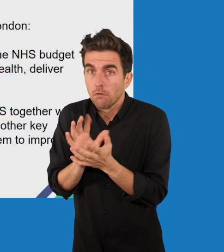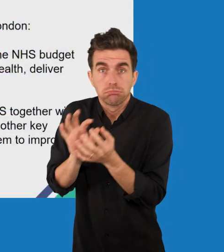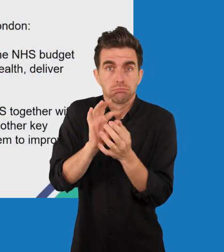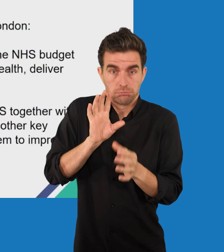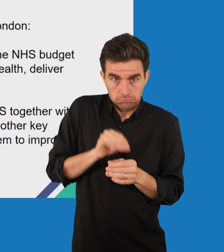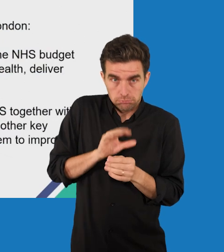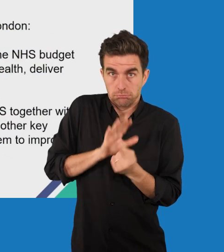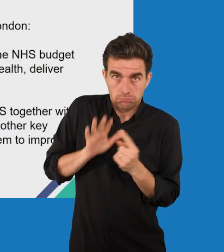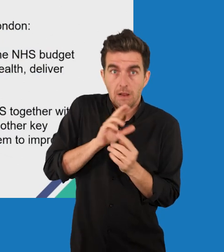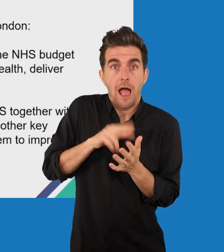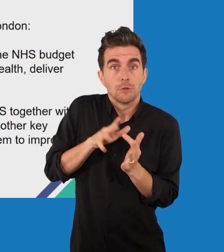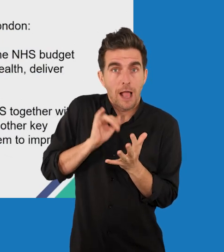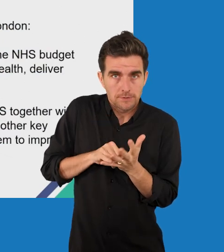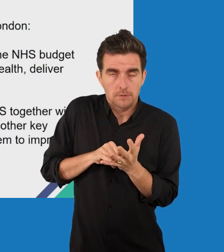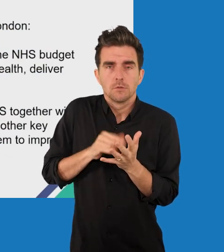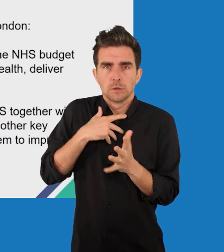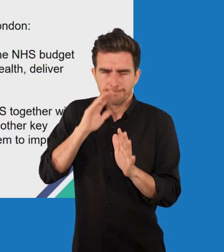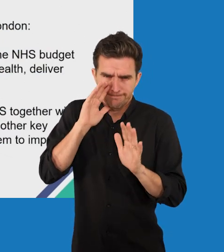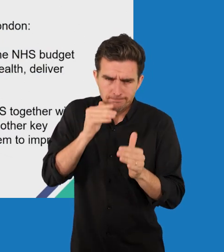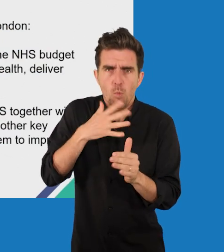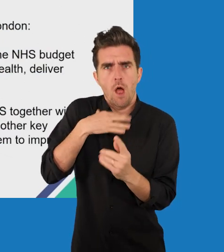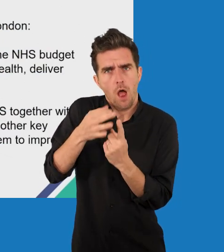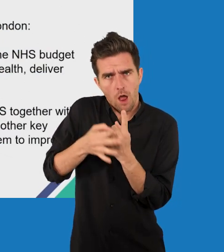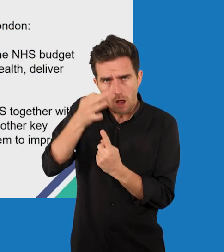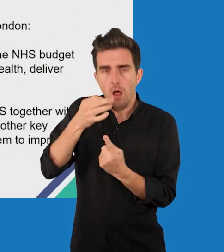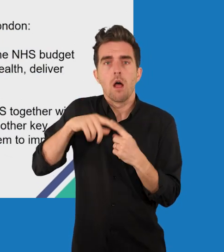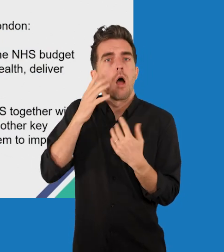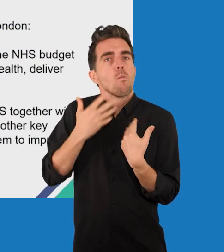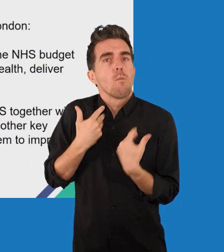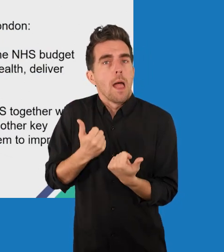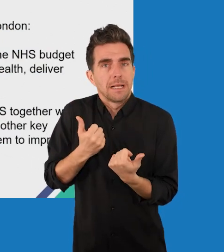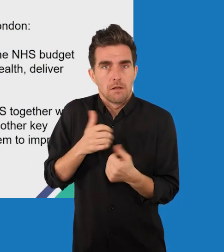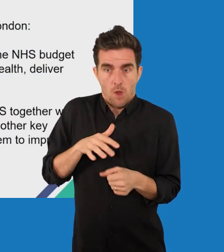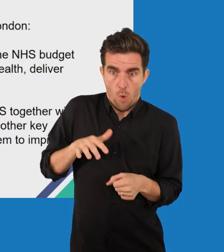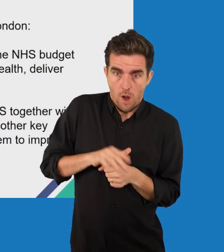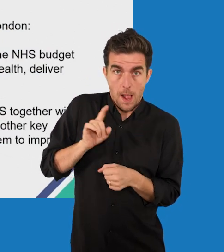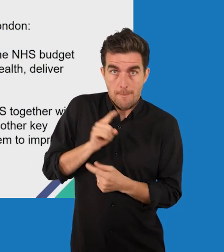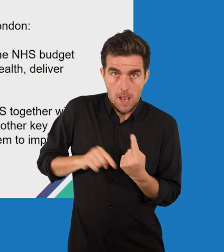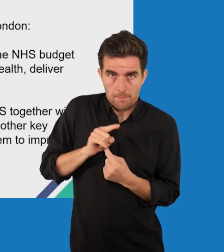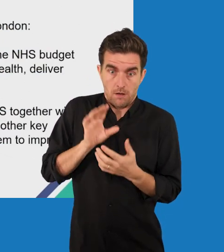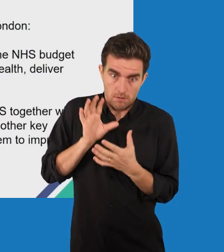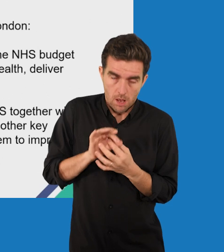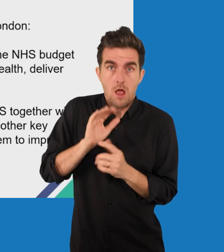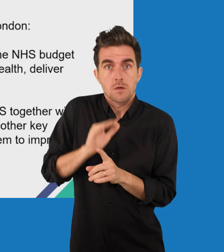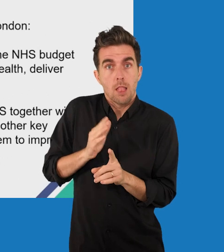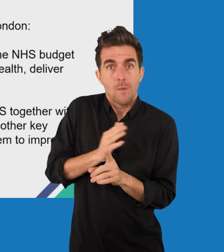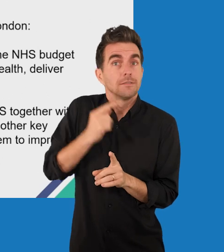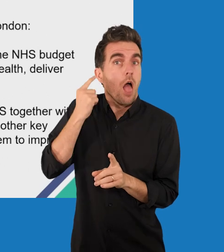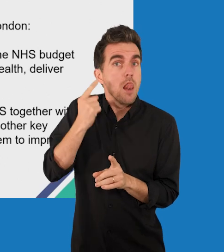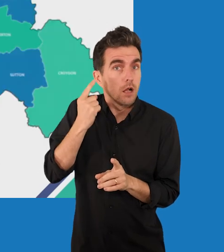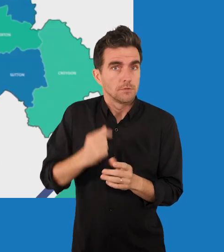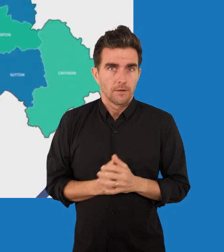partners with the NHS. And we're all focused on improving wellbeing for local people in South West London.